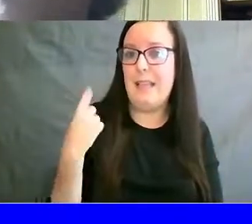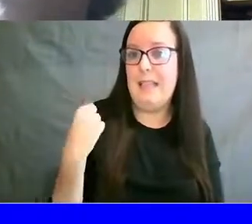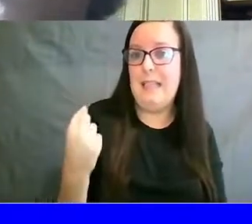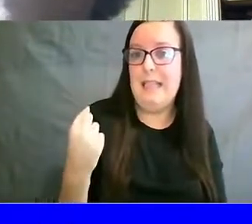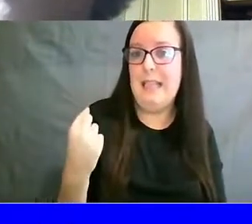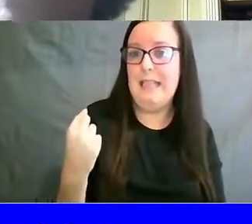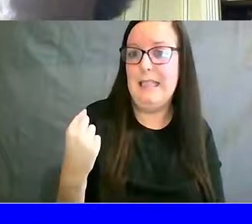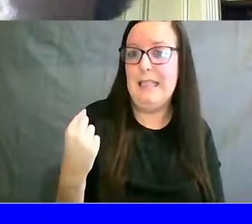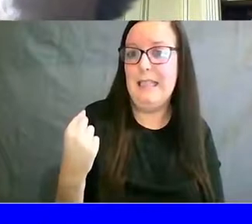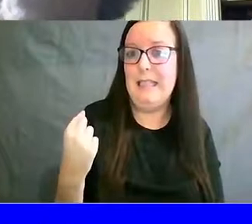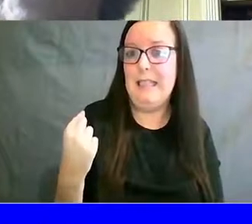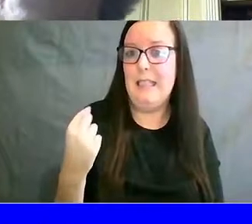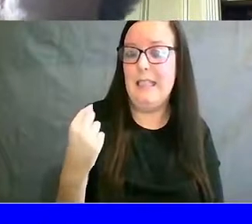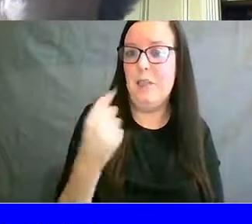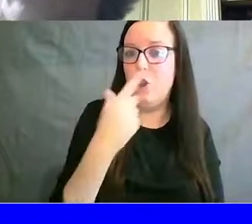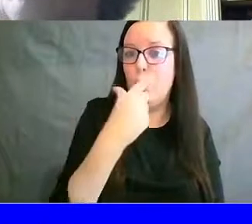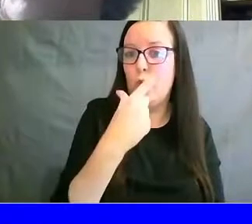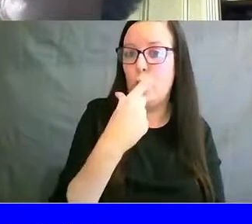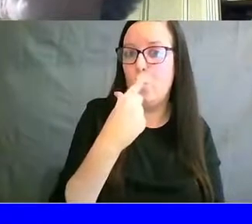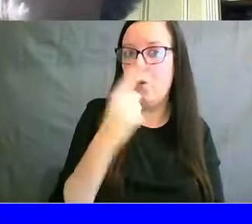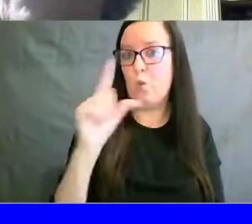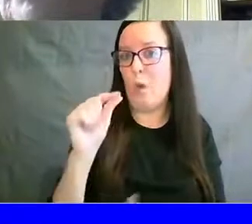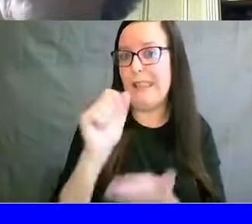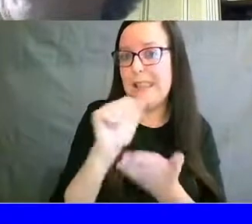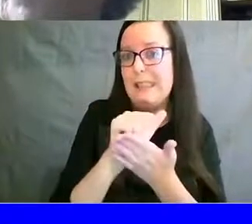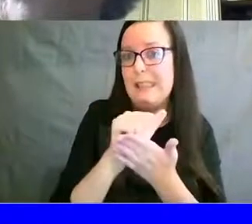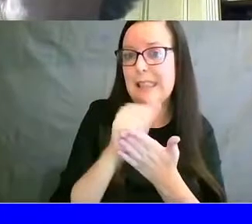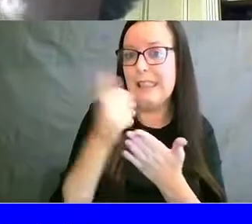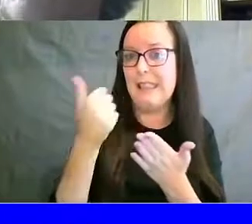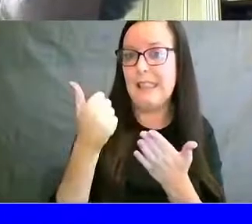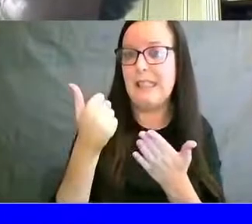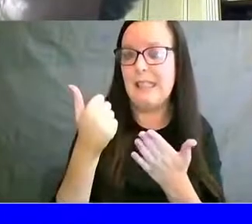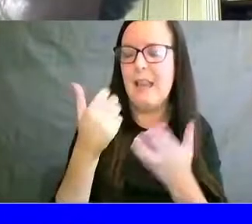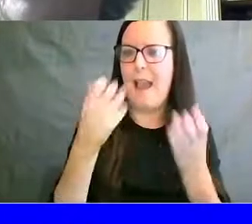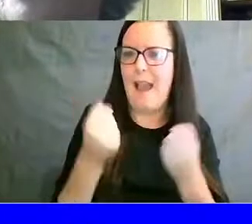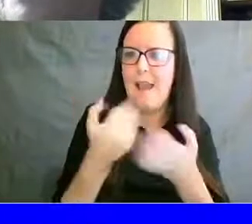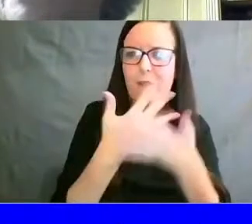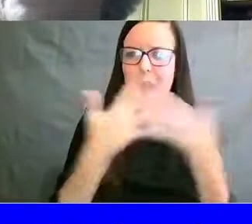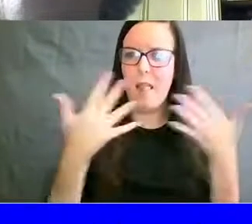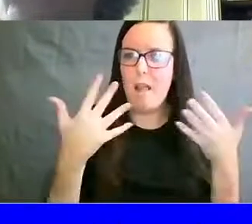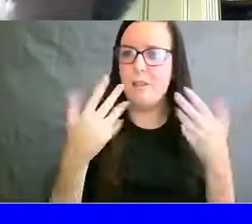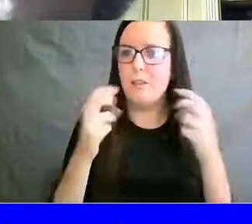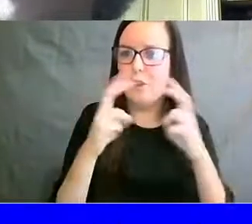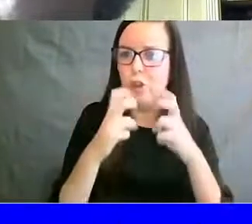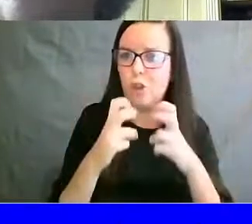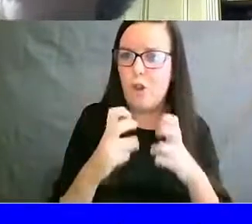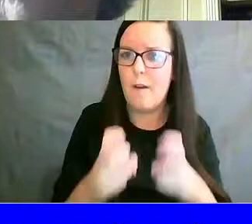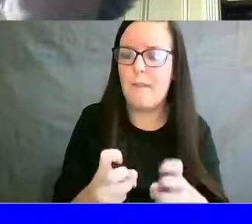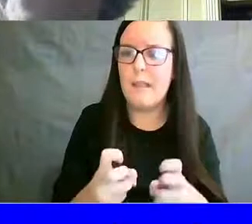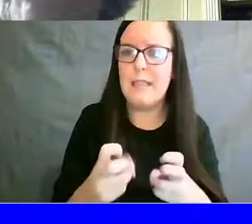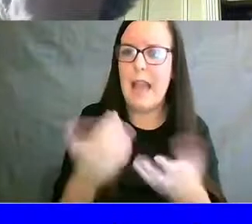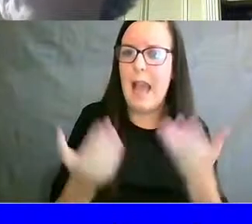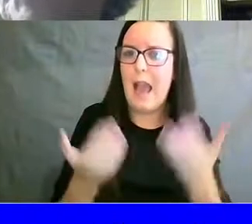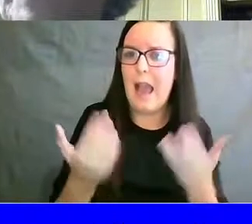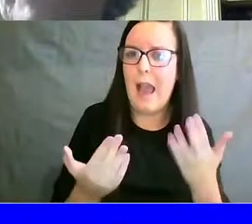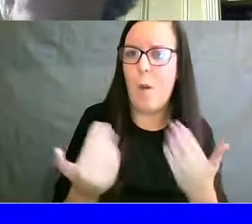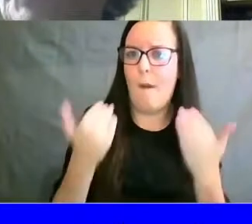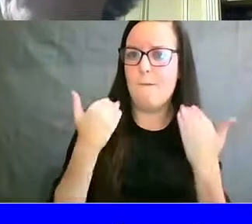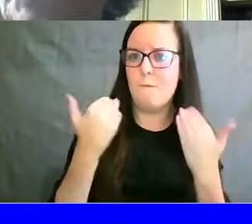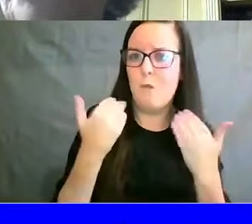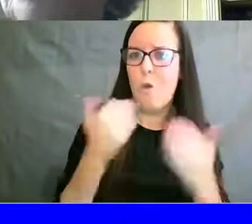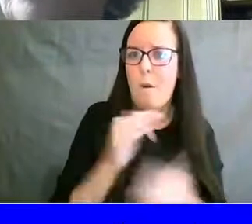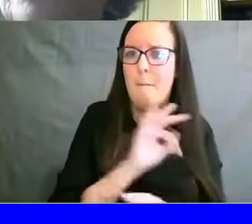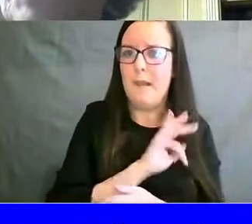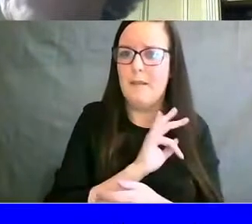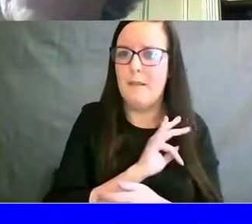2016 have been doing a number of surveys to try and inform ourselves really in relation to some of